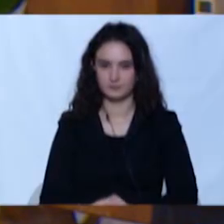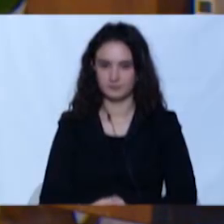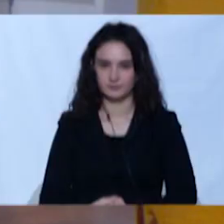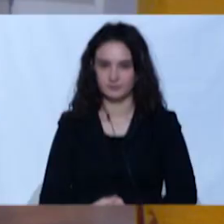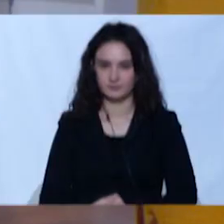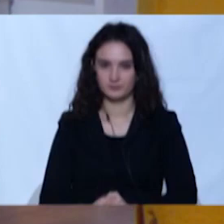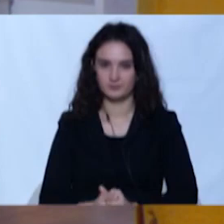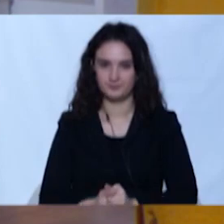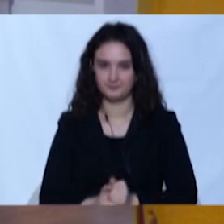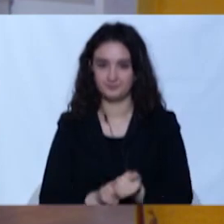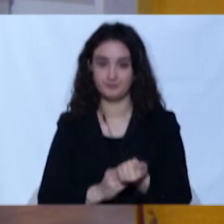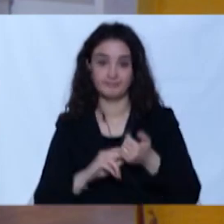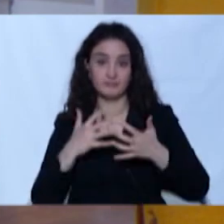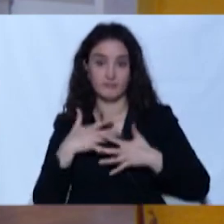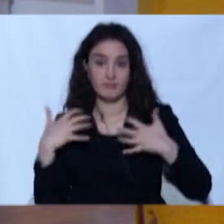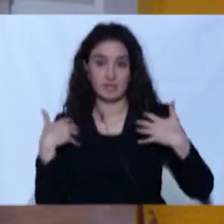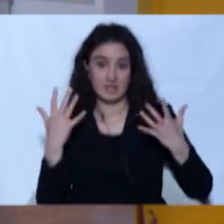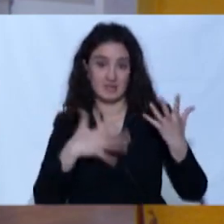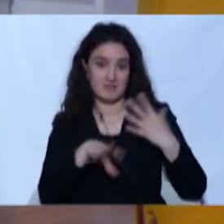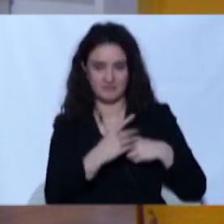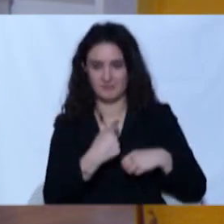"The animals are all afraid of me."